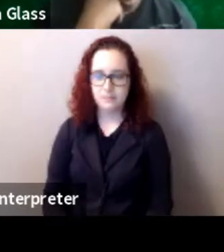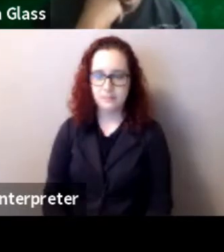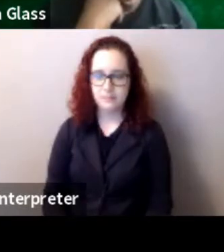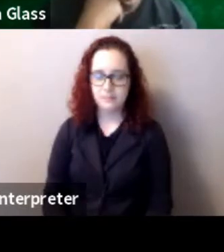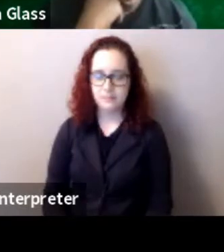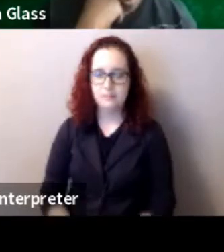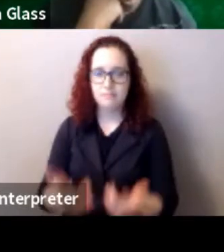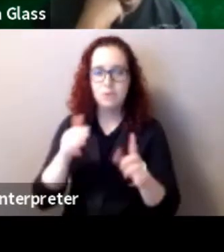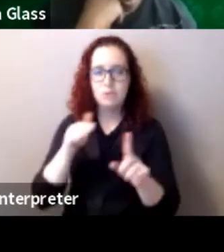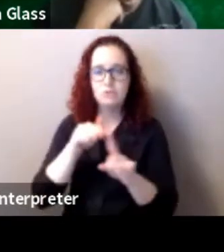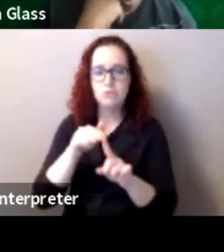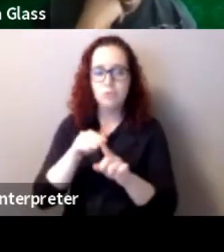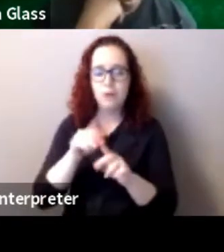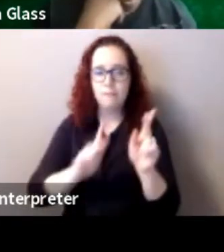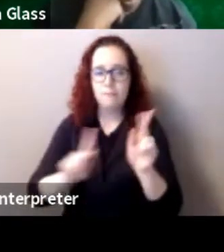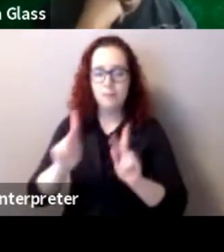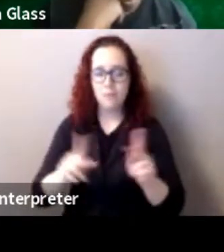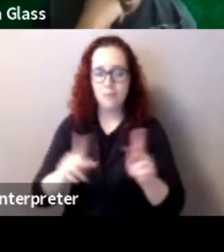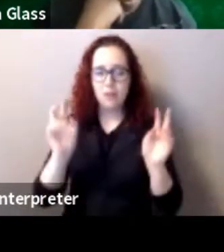interactions within that theme,